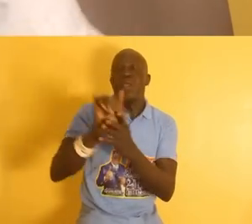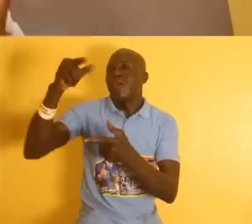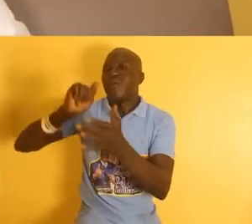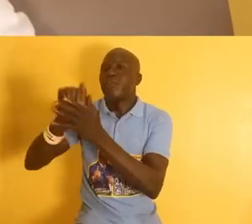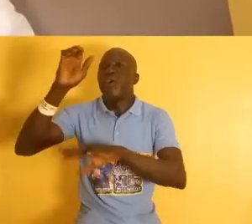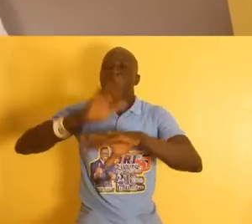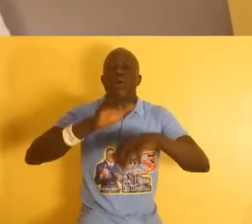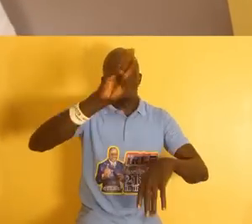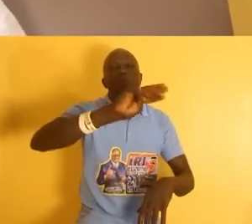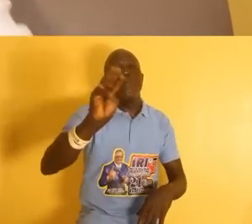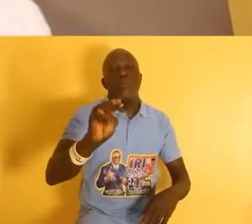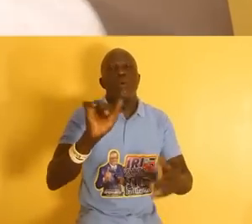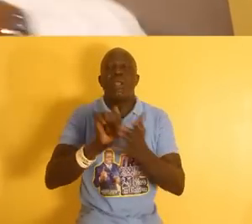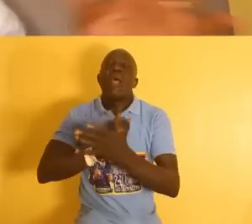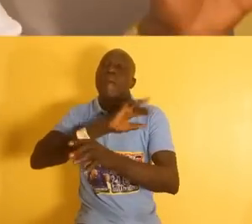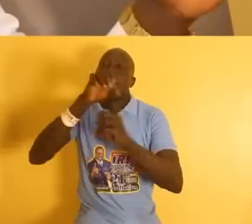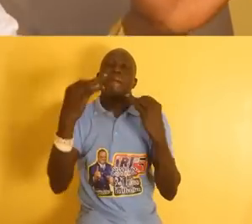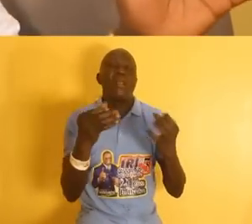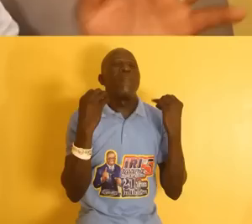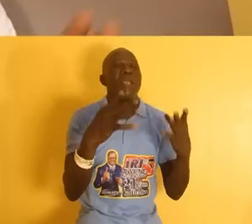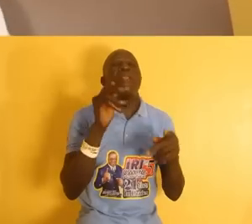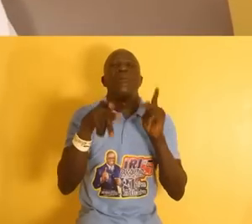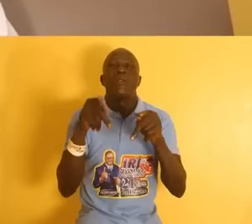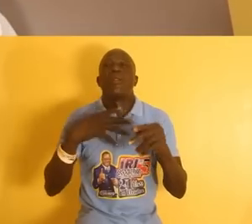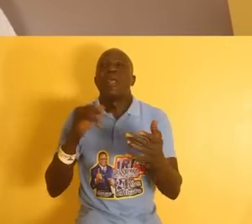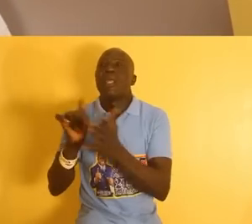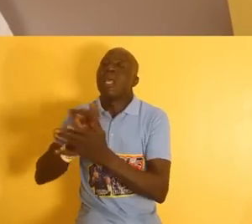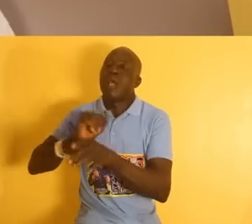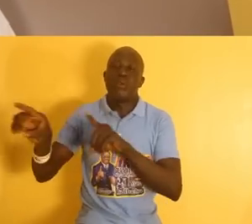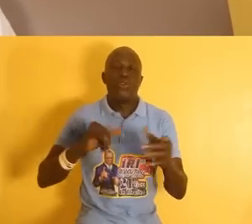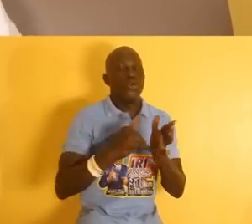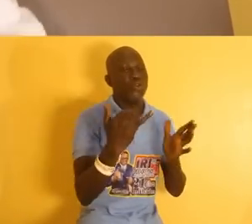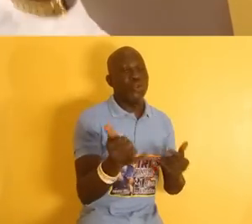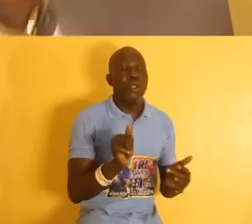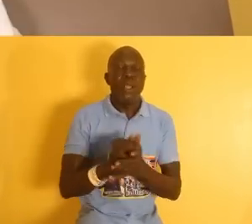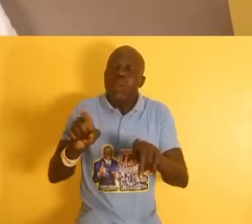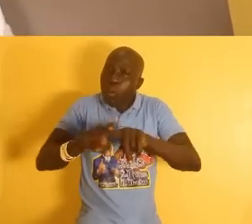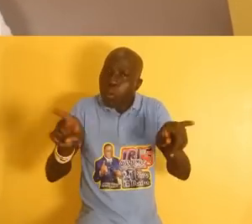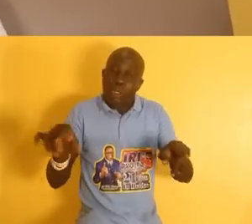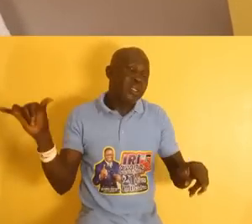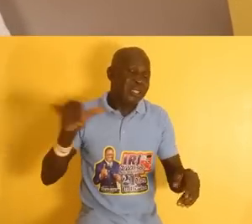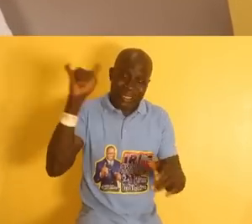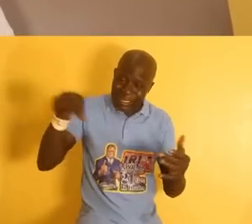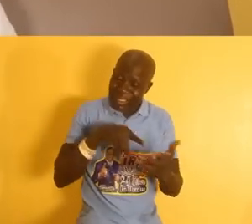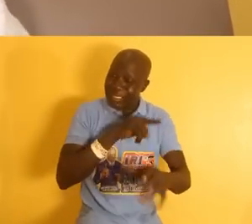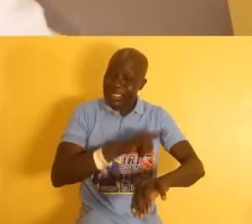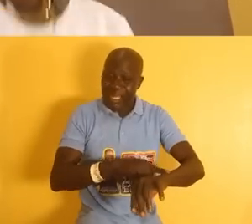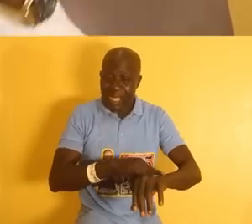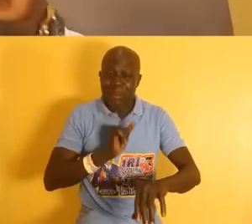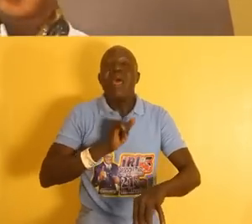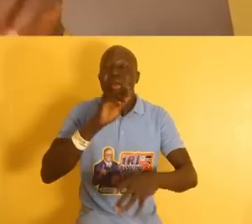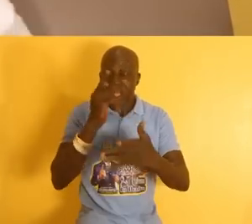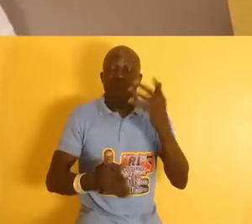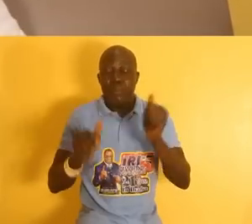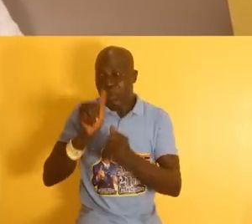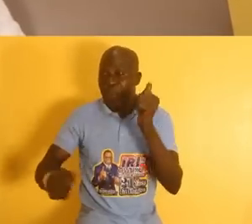Bear, they Monday. On Monday. I may bear. A lot of people like that. See what you say. That have done. So, but this time, everybody knows